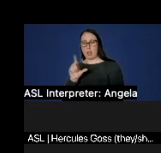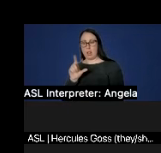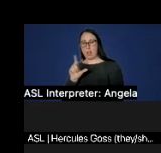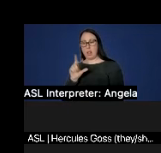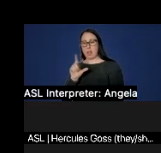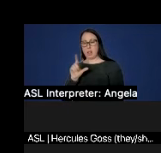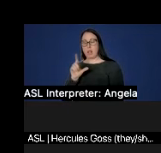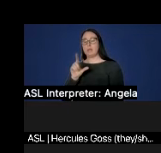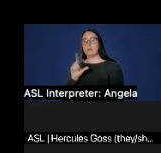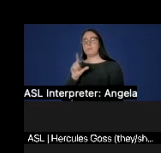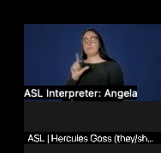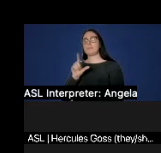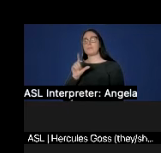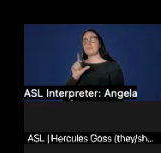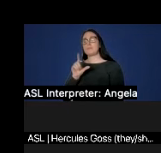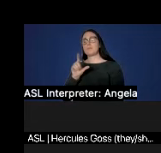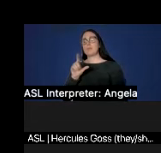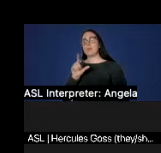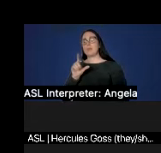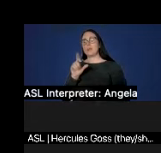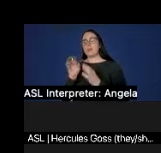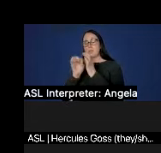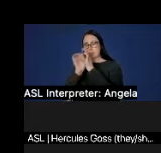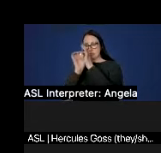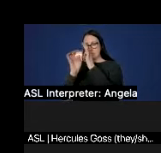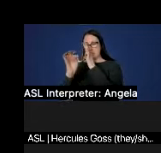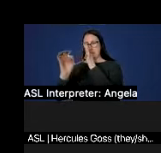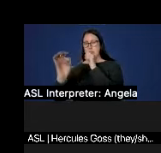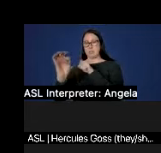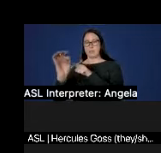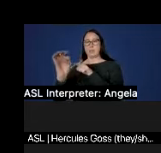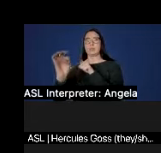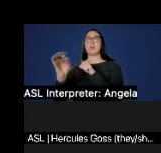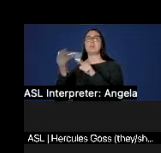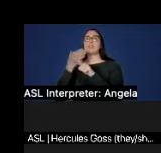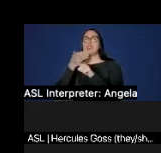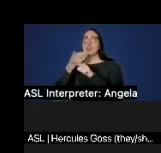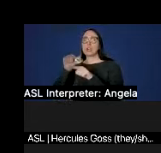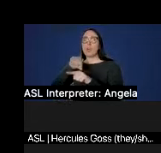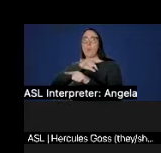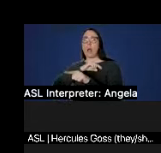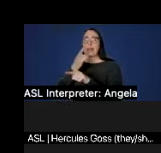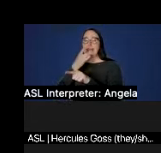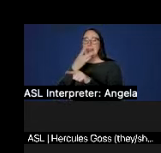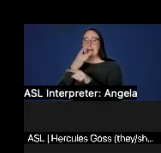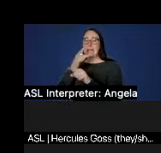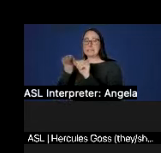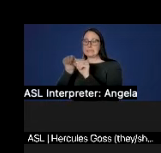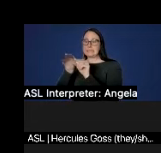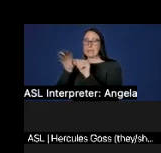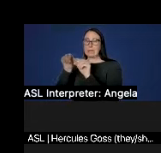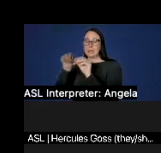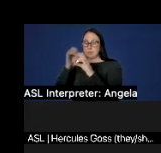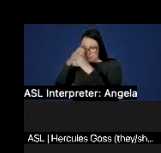magnifying instrument that has high quality lights attached to it, that is used to examine